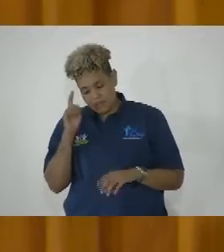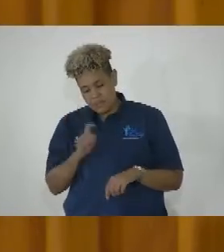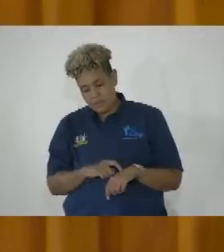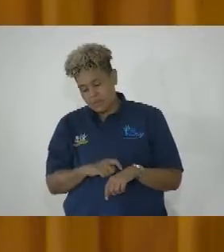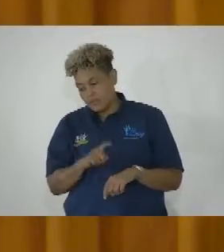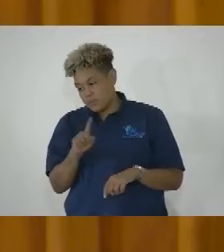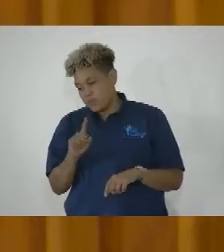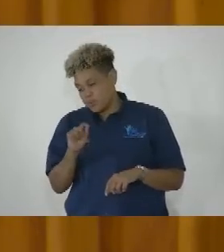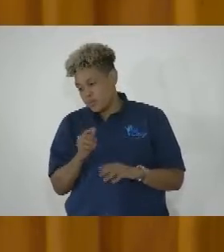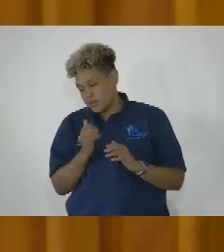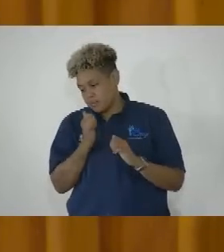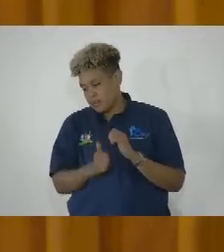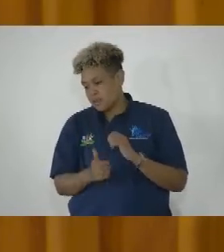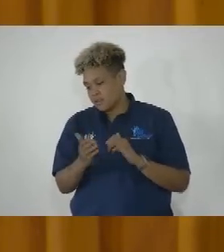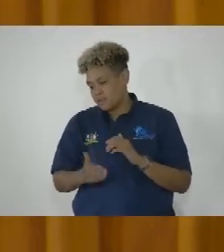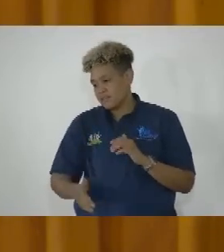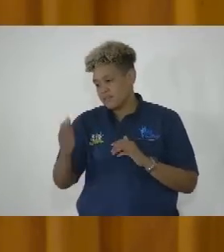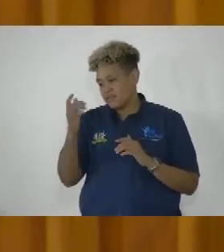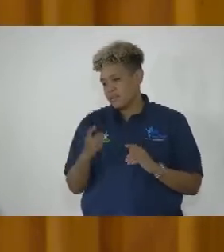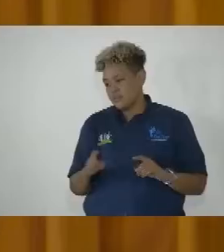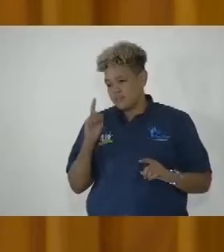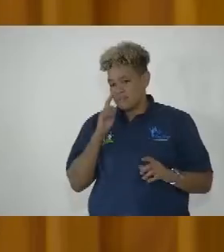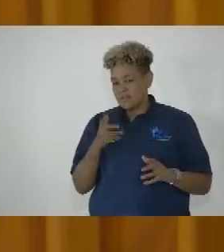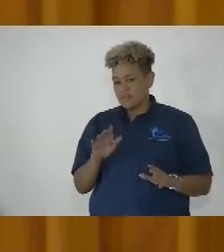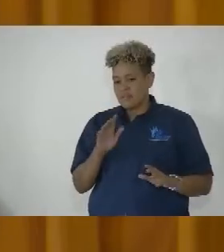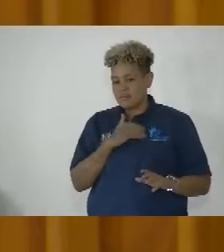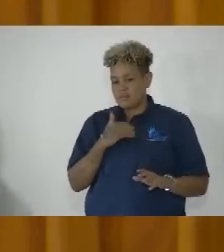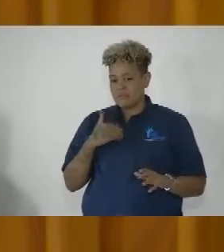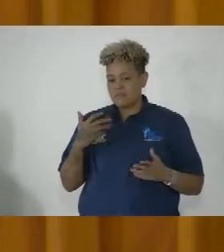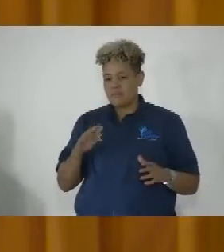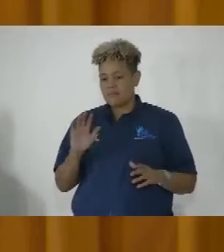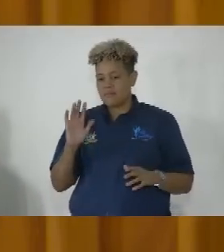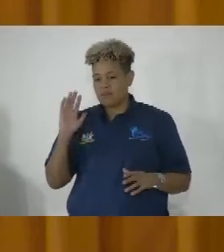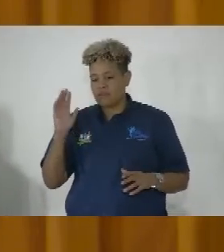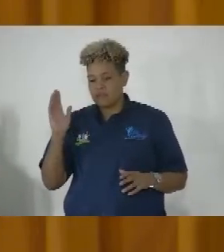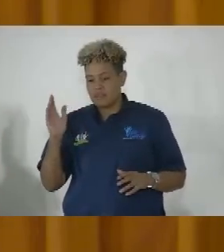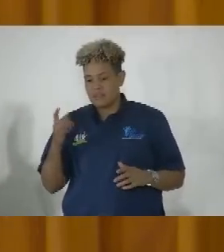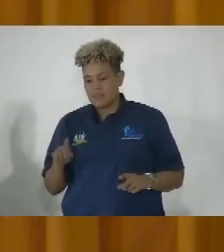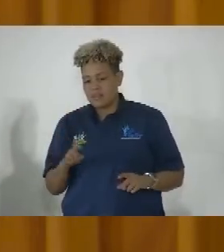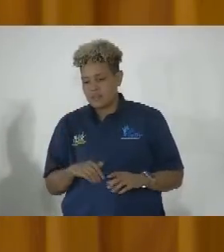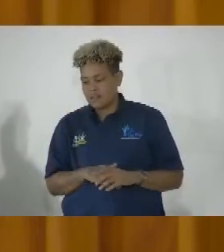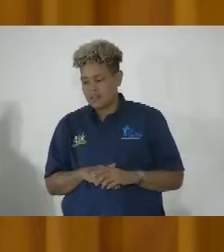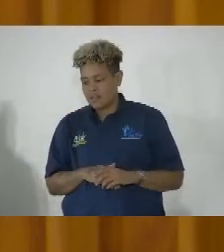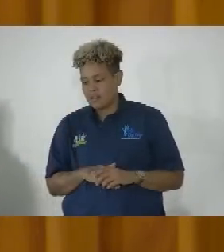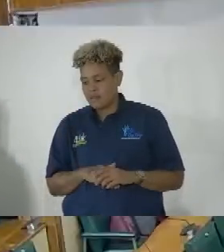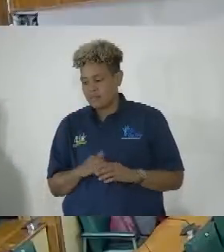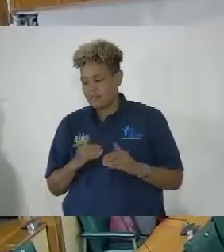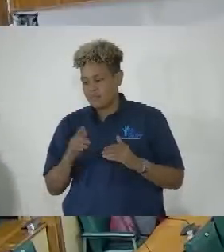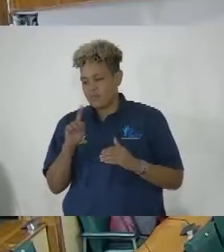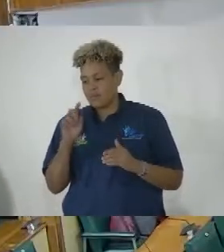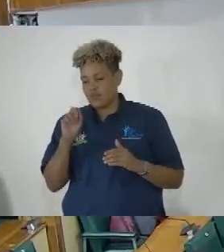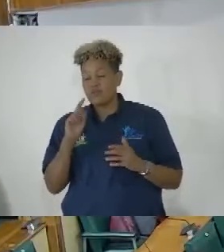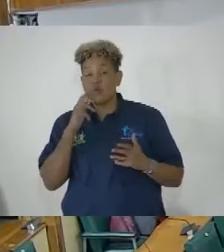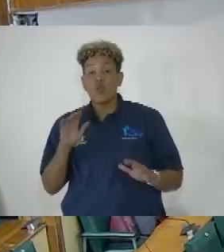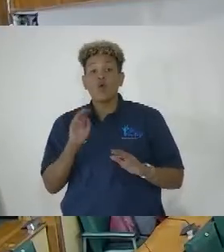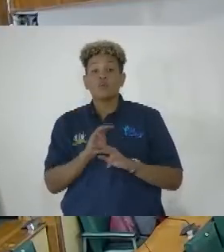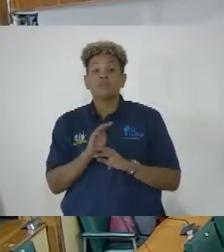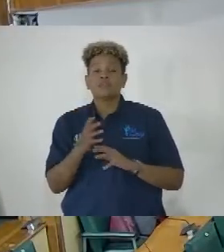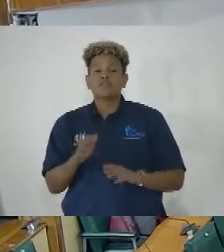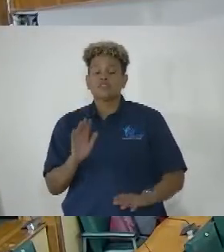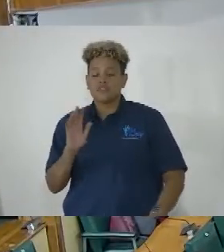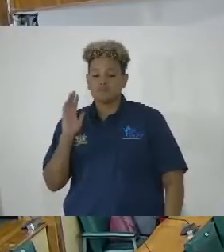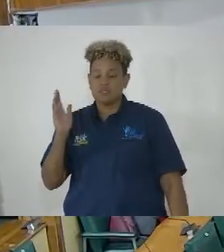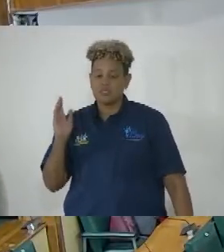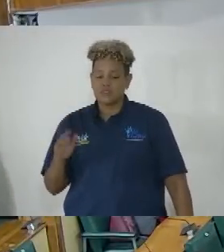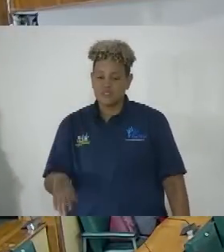be permitted to sit beyond 1:20 to allow the member to complete his, beyond 1:30 to allow the minister to complete